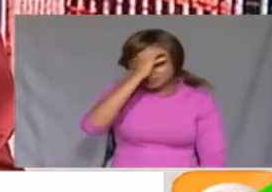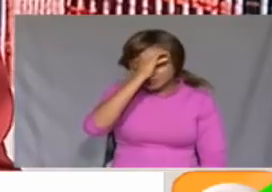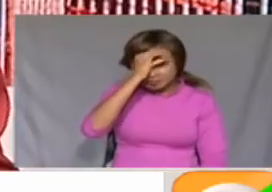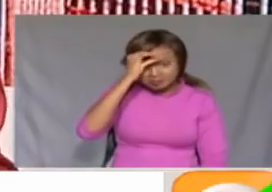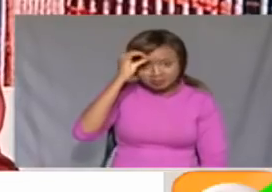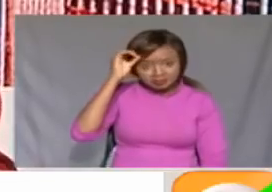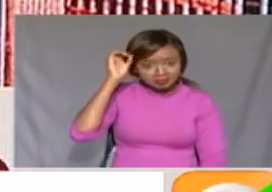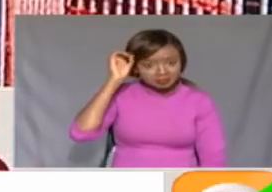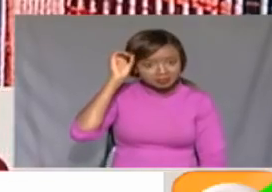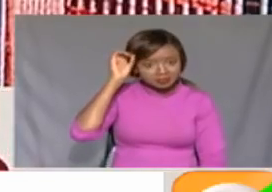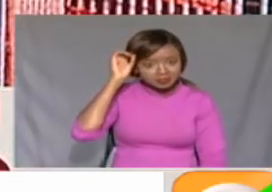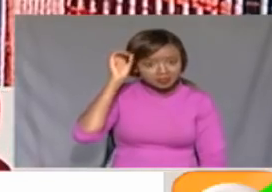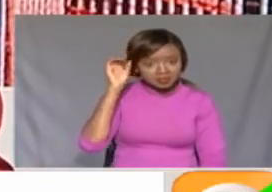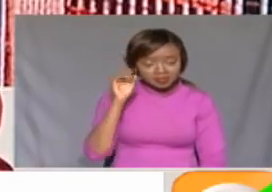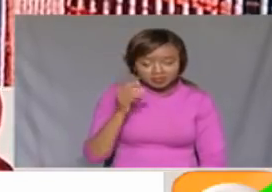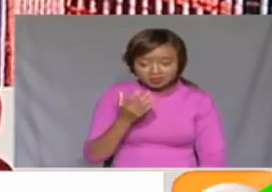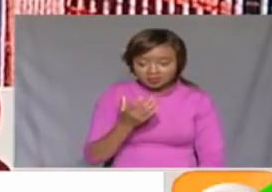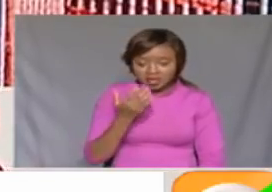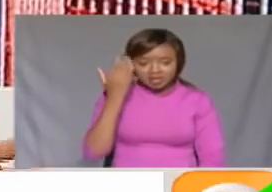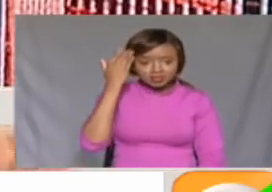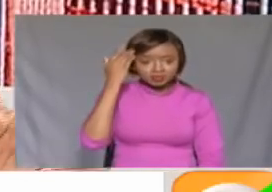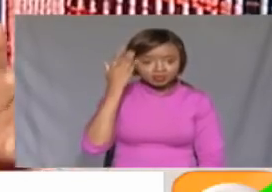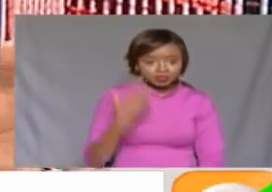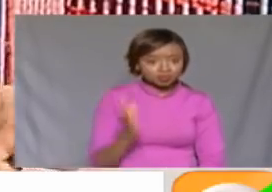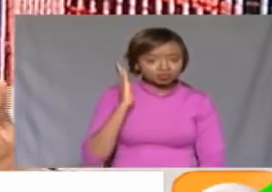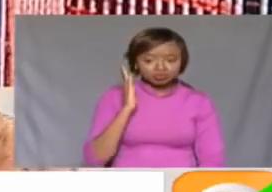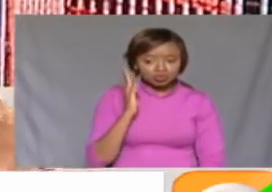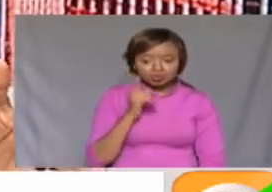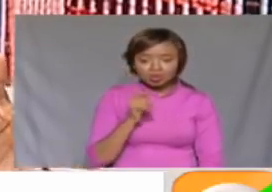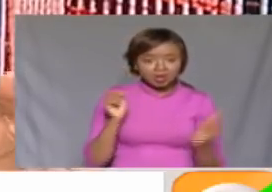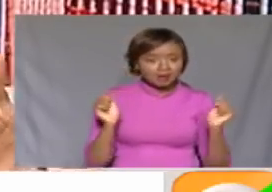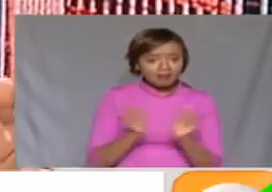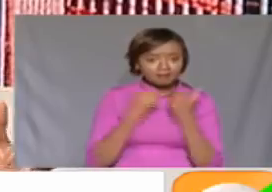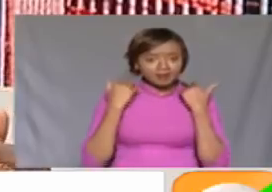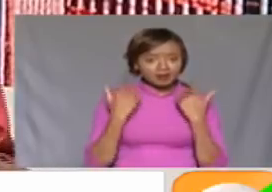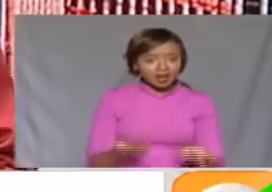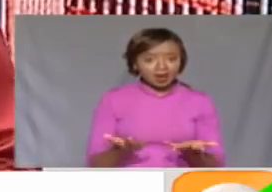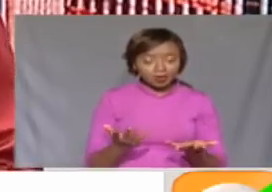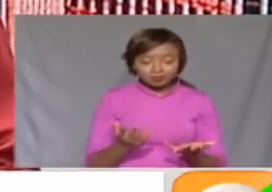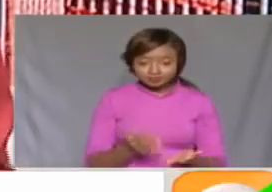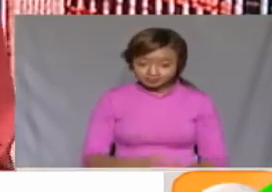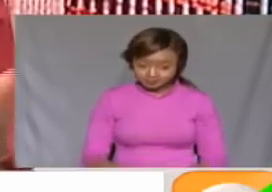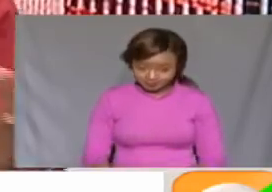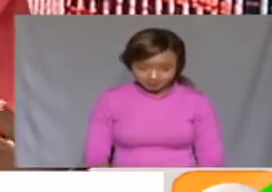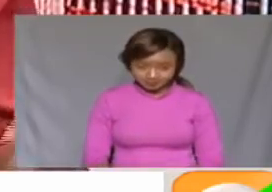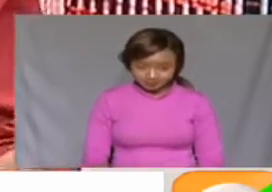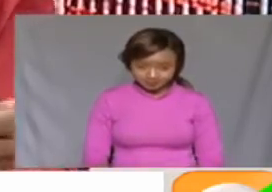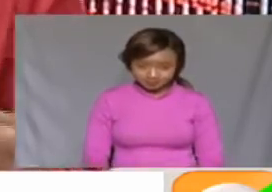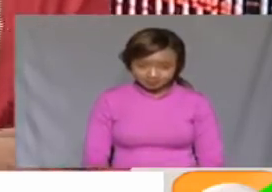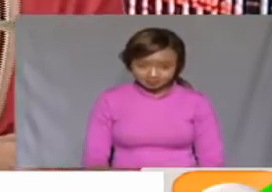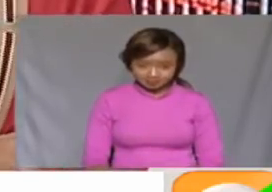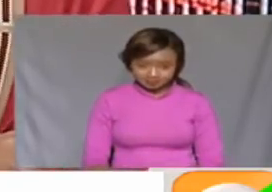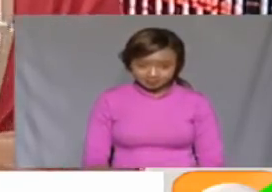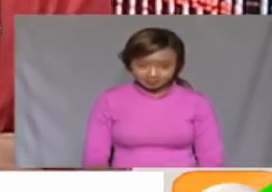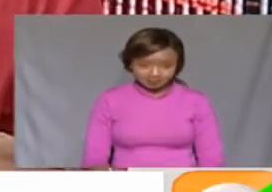out. And he says he didn't even know. Like, this ought to have serious consequences if